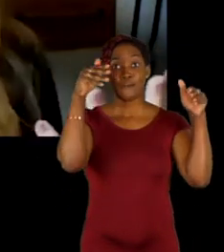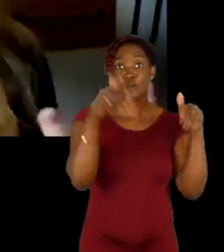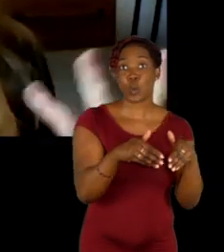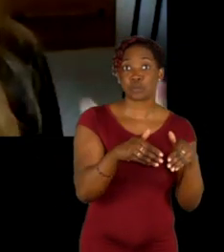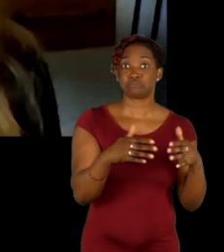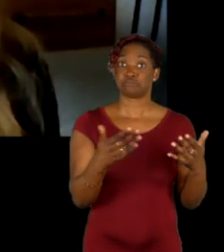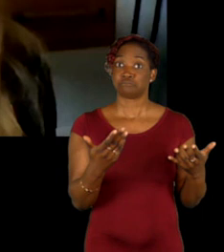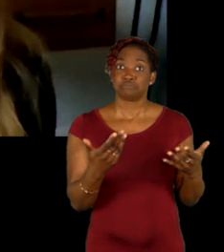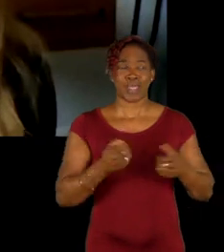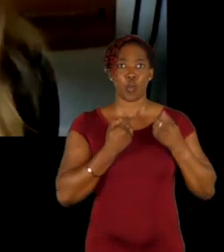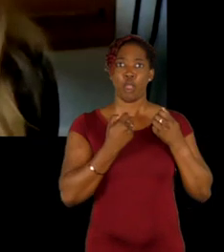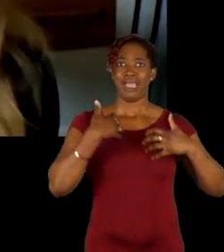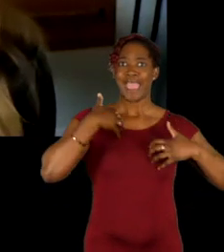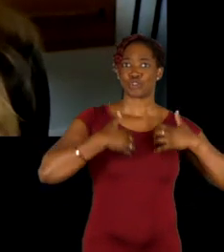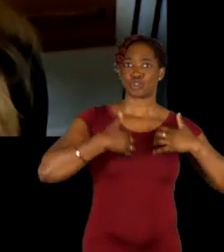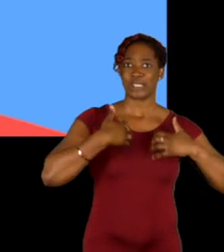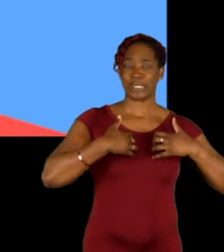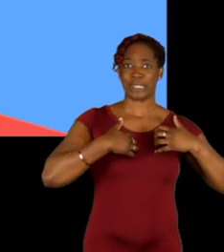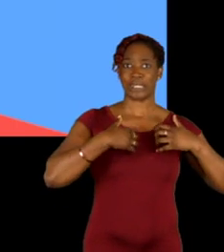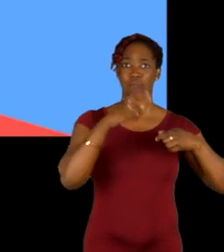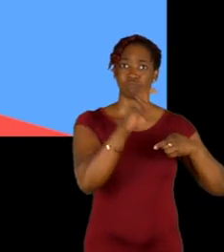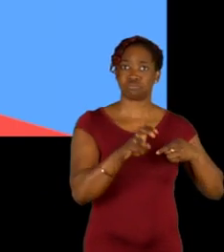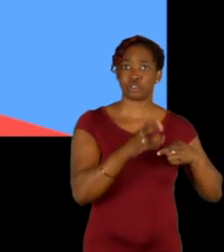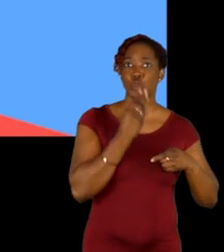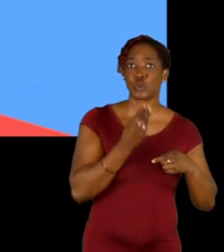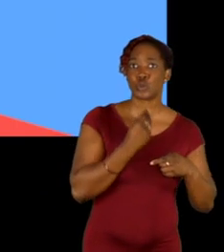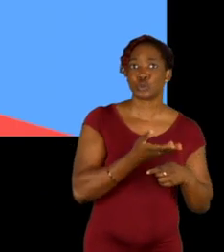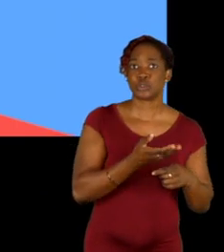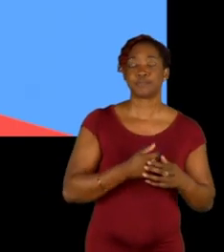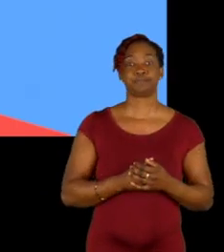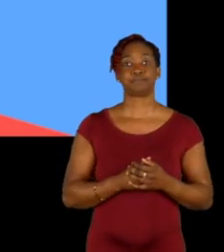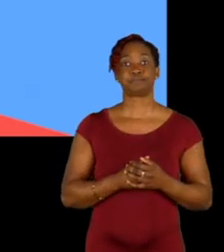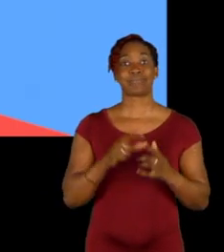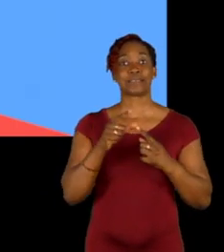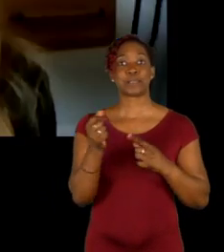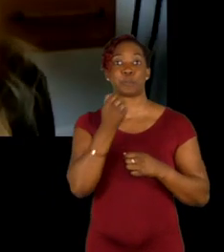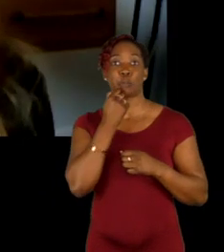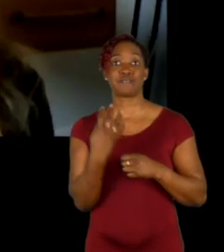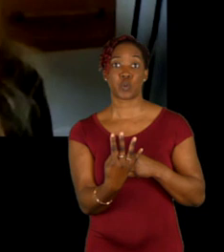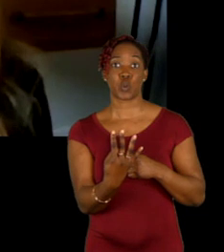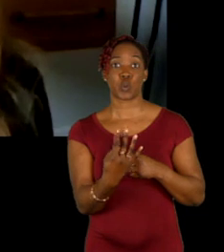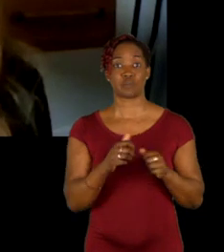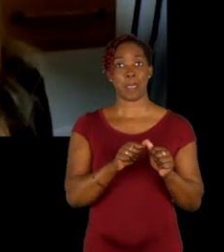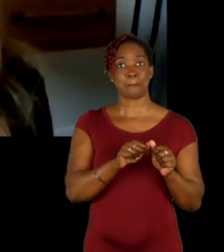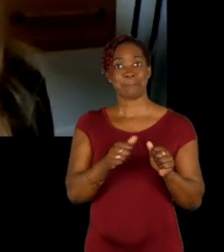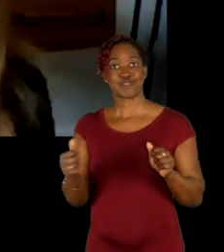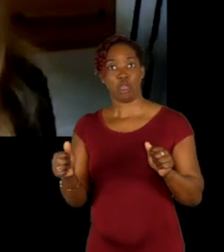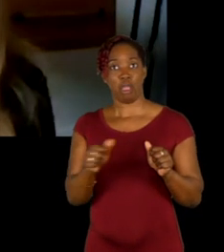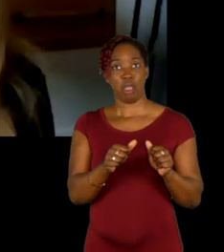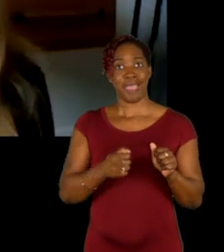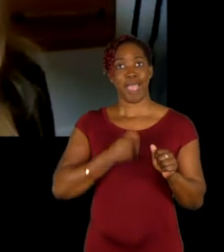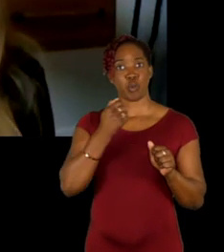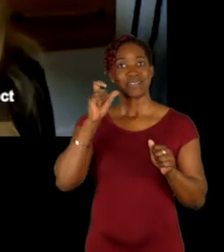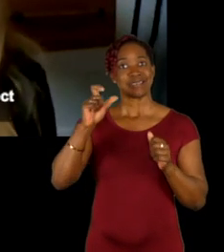example, our energy usage. Tip number 4 is measuring our carbon